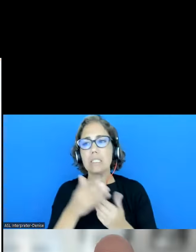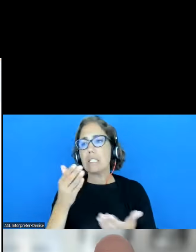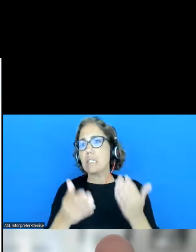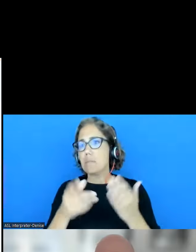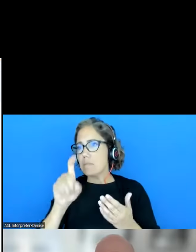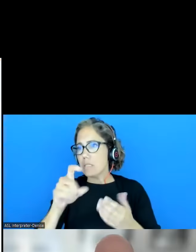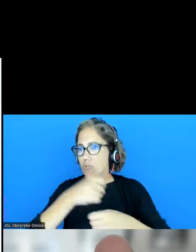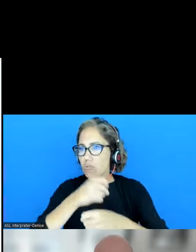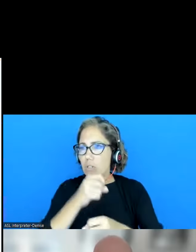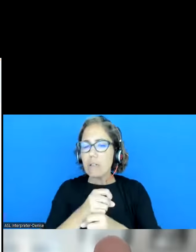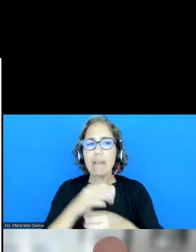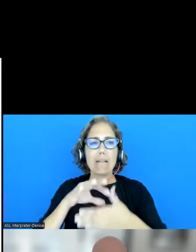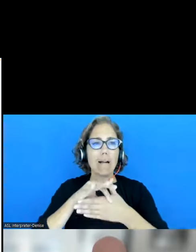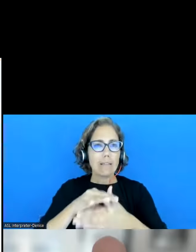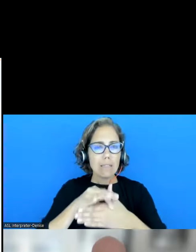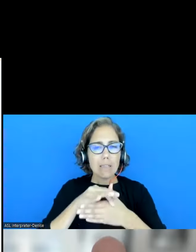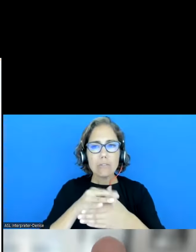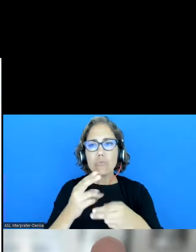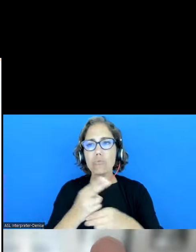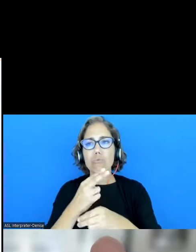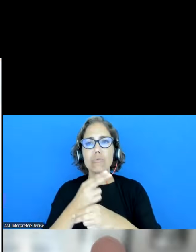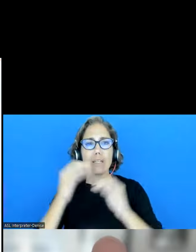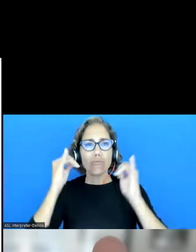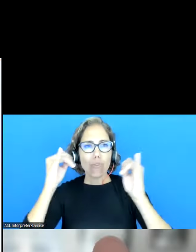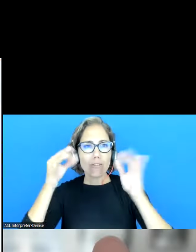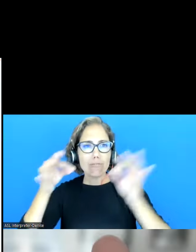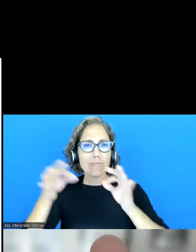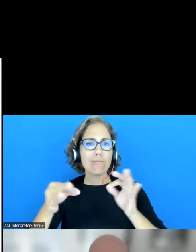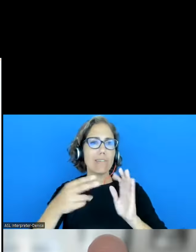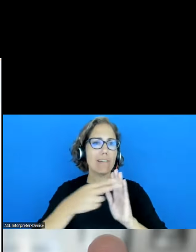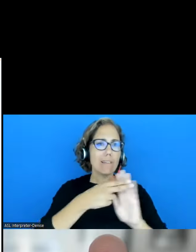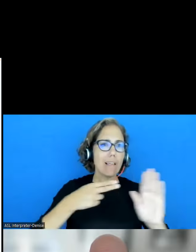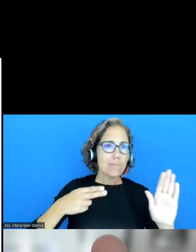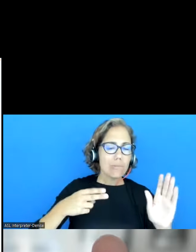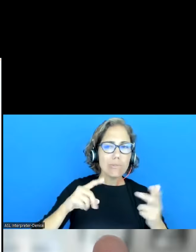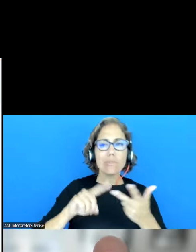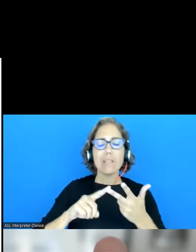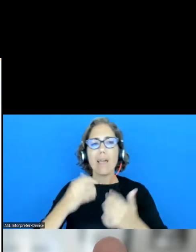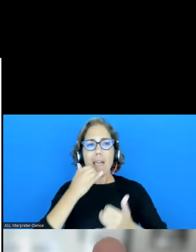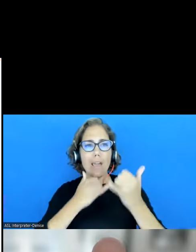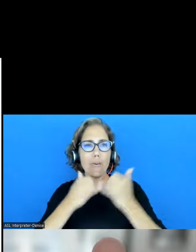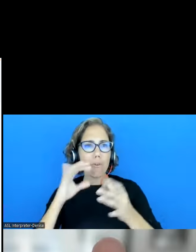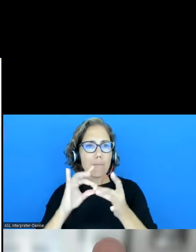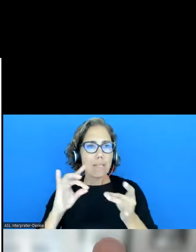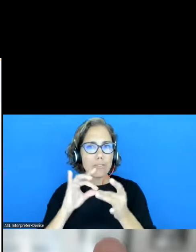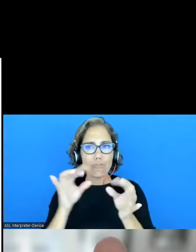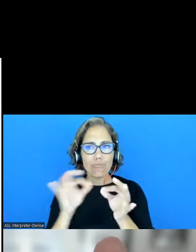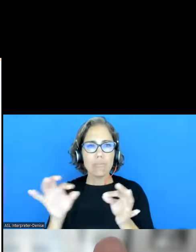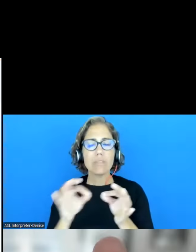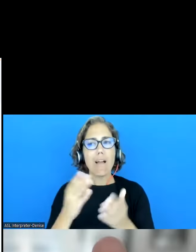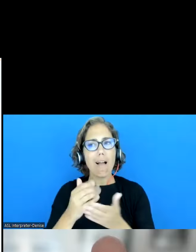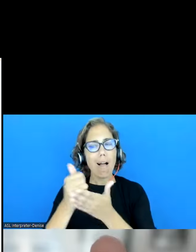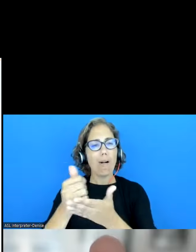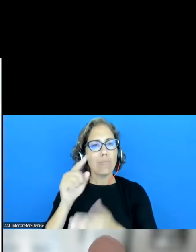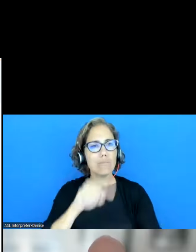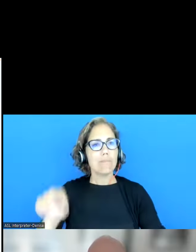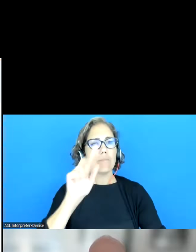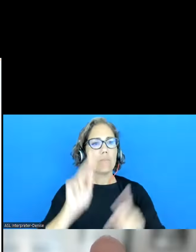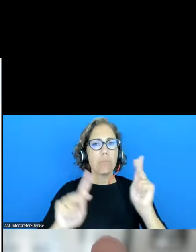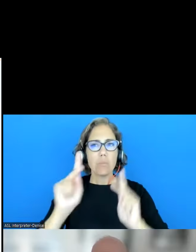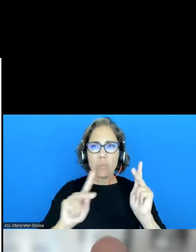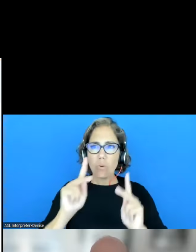content around instructions or labels or error messages to help people understand what they need to